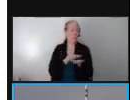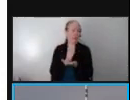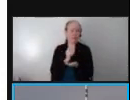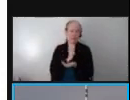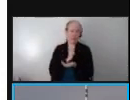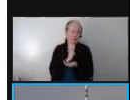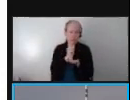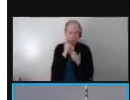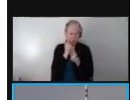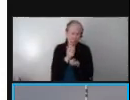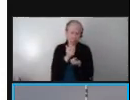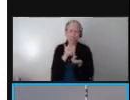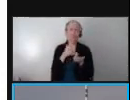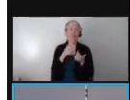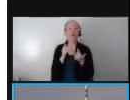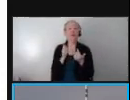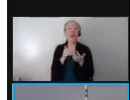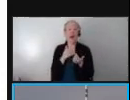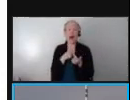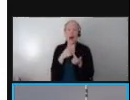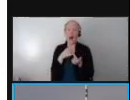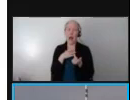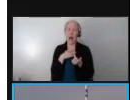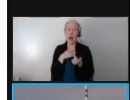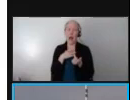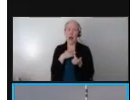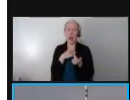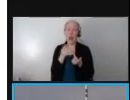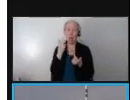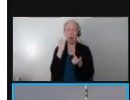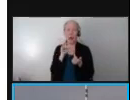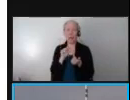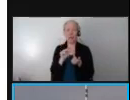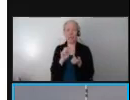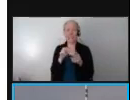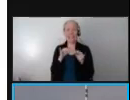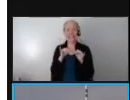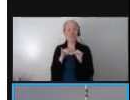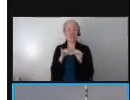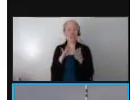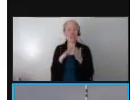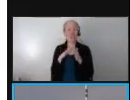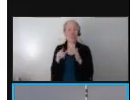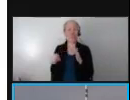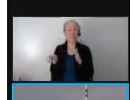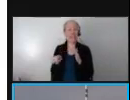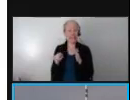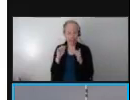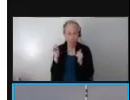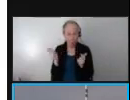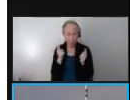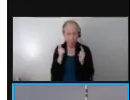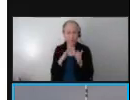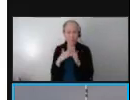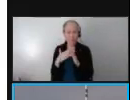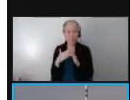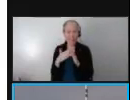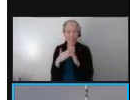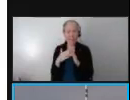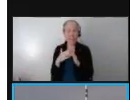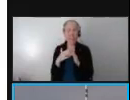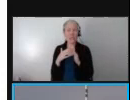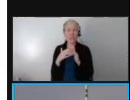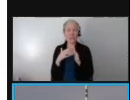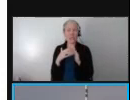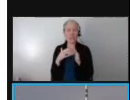so the thing I like about this is, you know, the NASA engineering community, the entire community does not view